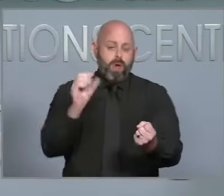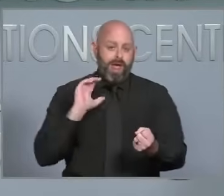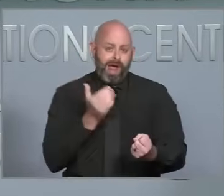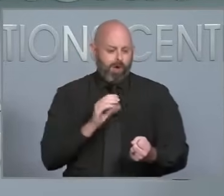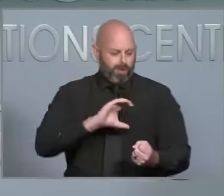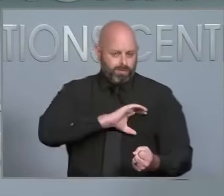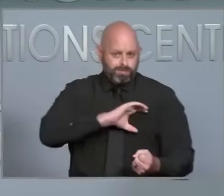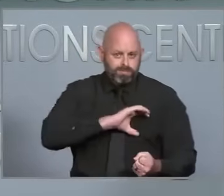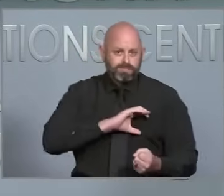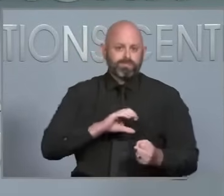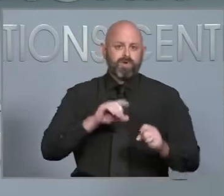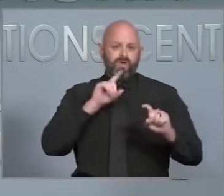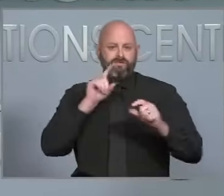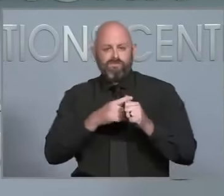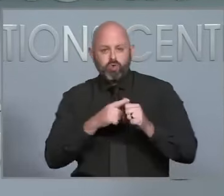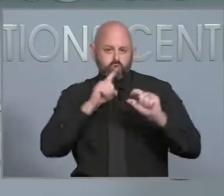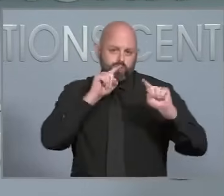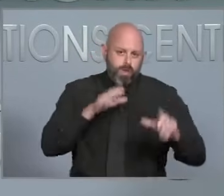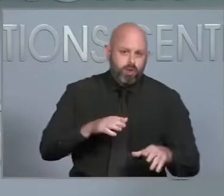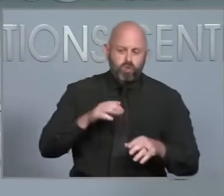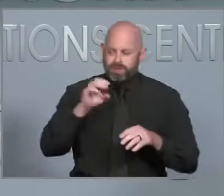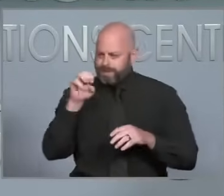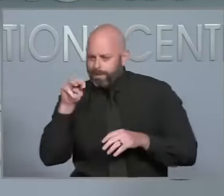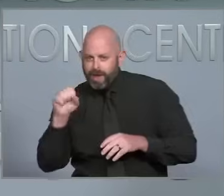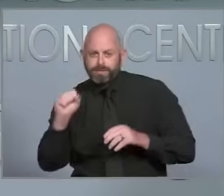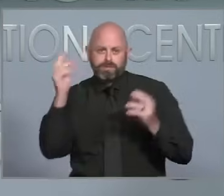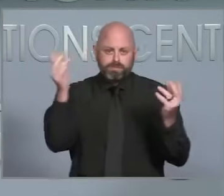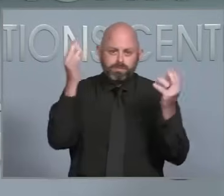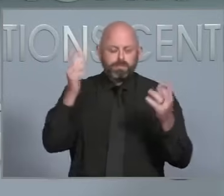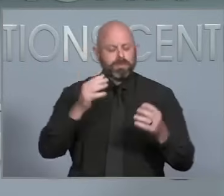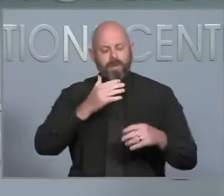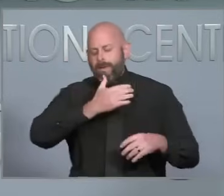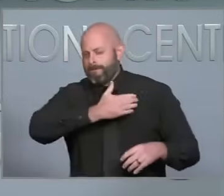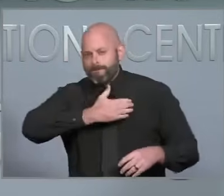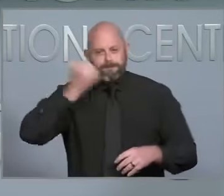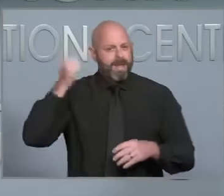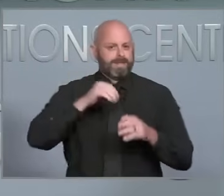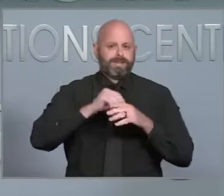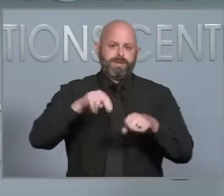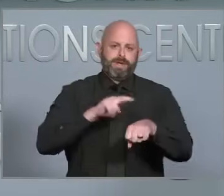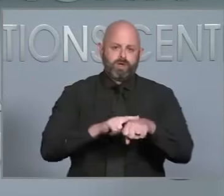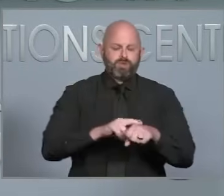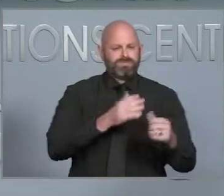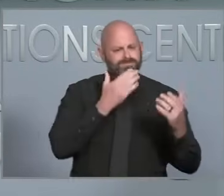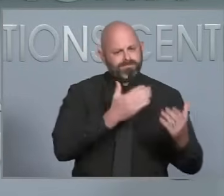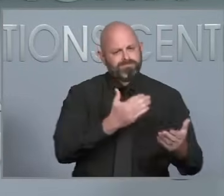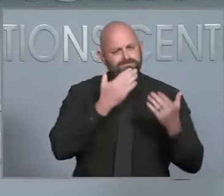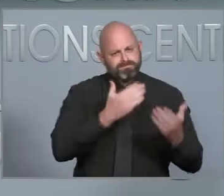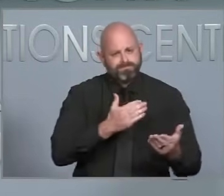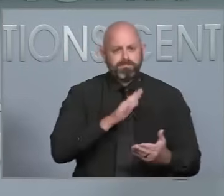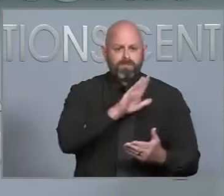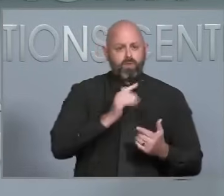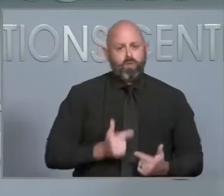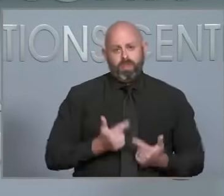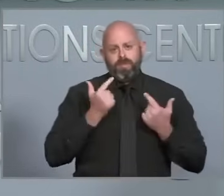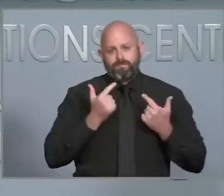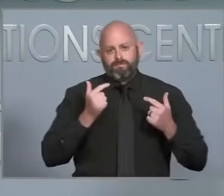the nation. I'm thankful for their hard work and for risking their lives to protect all North